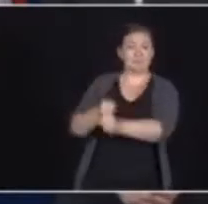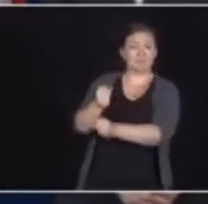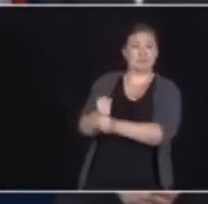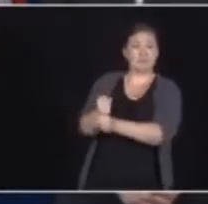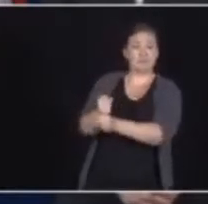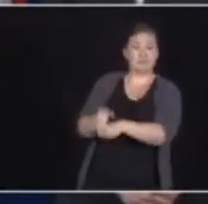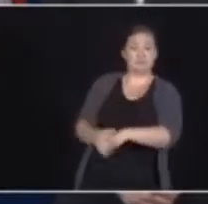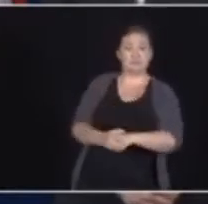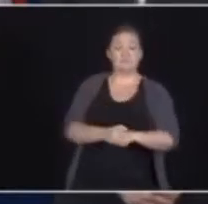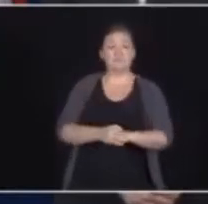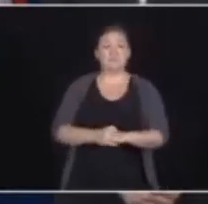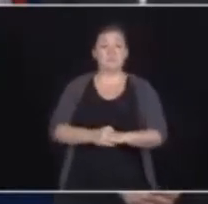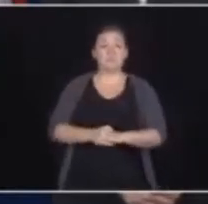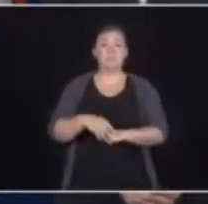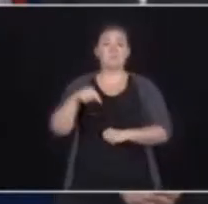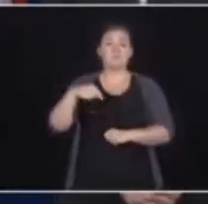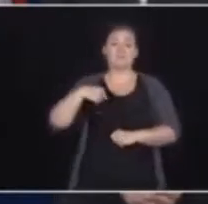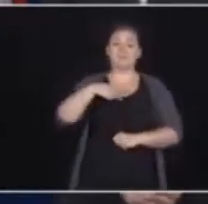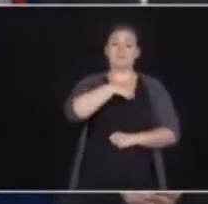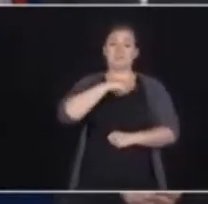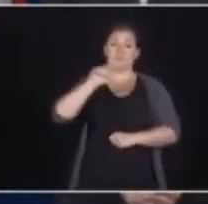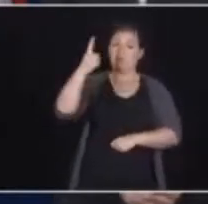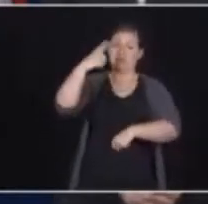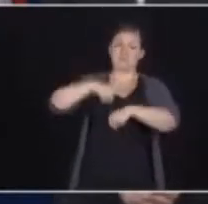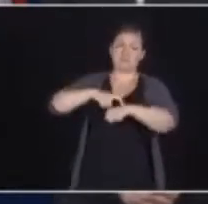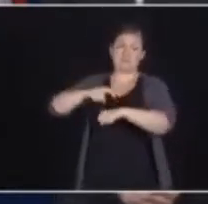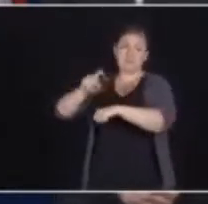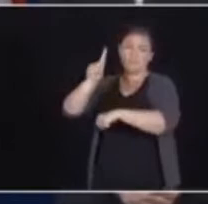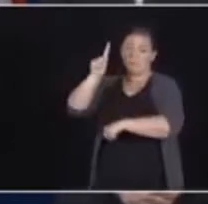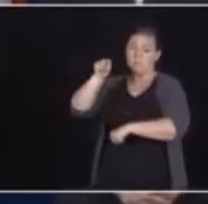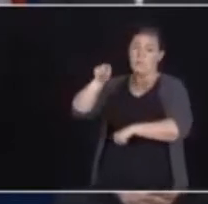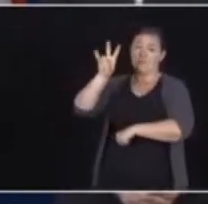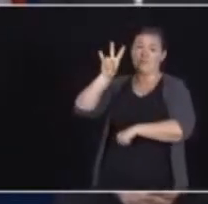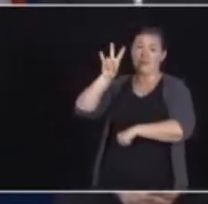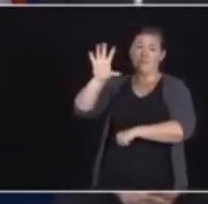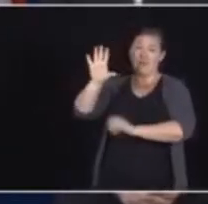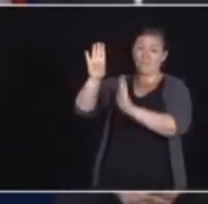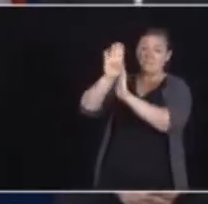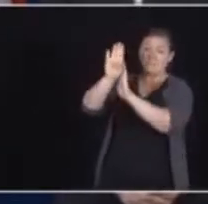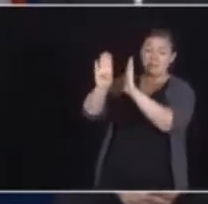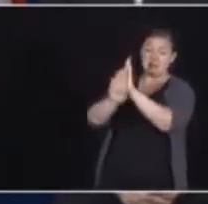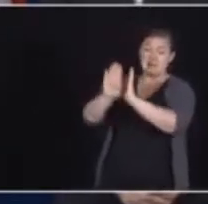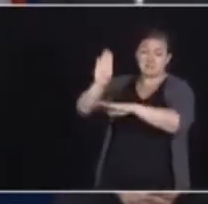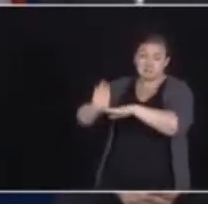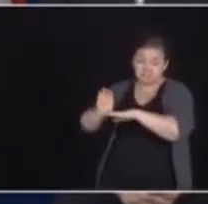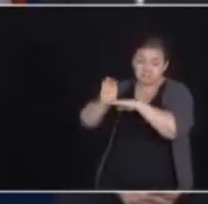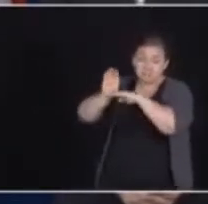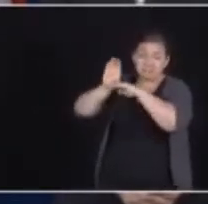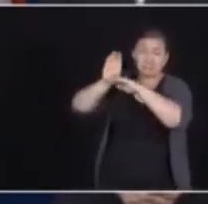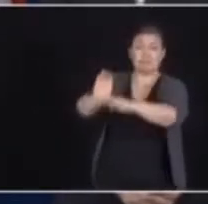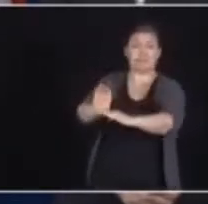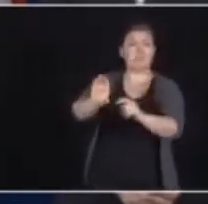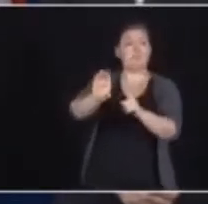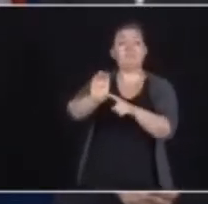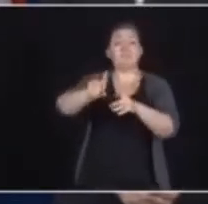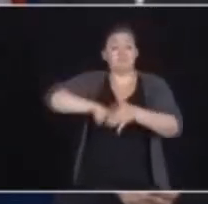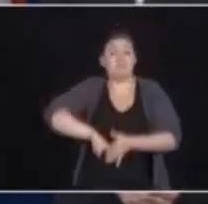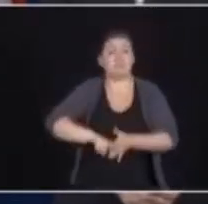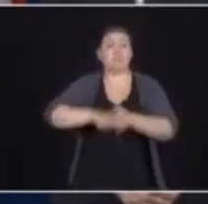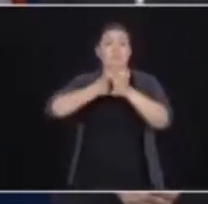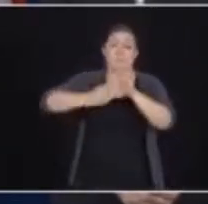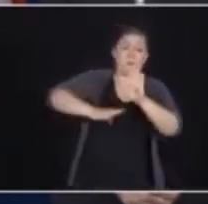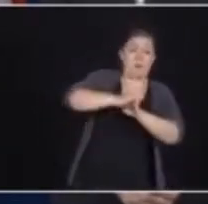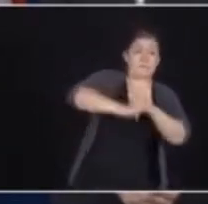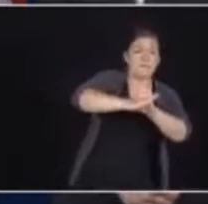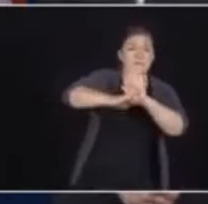a historic investment of $1.75 billion to kickstart the development of long-term care